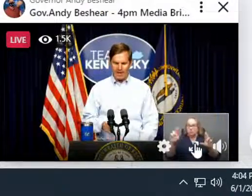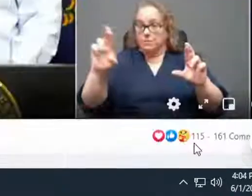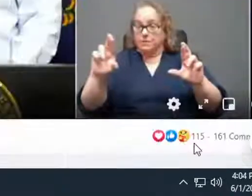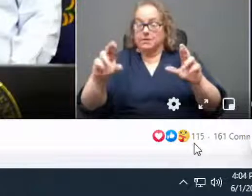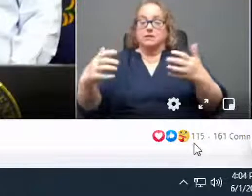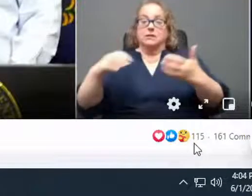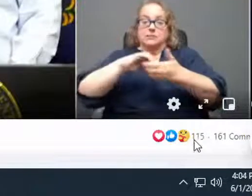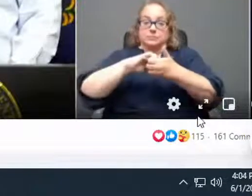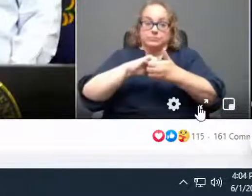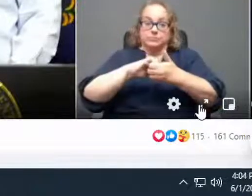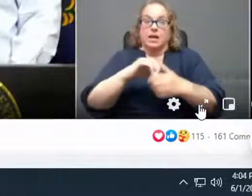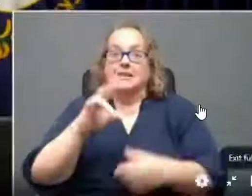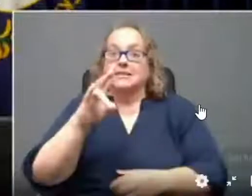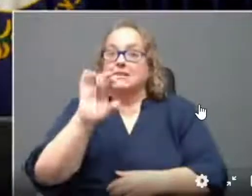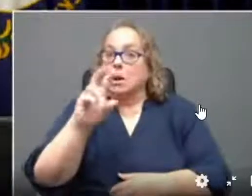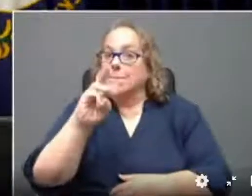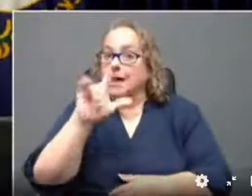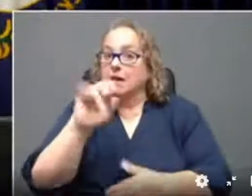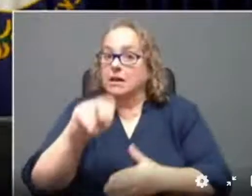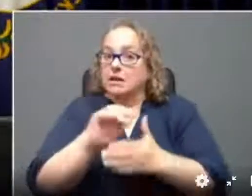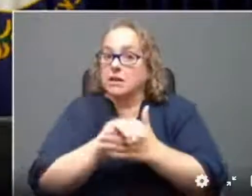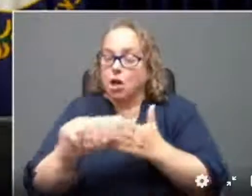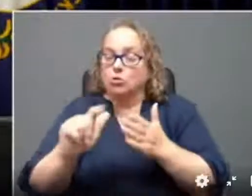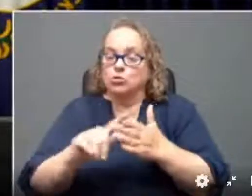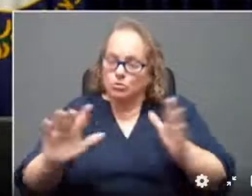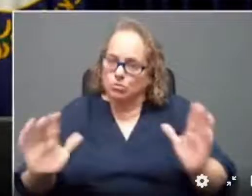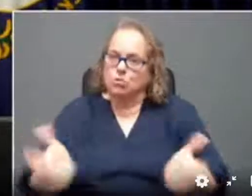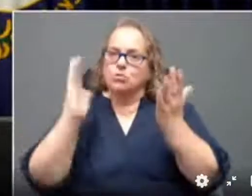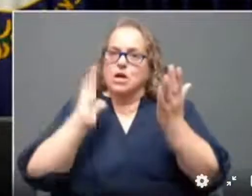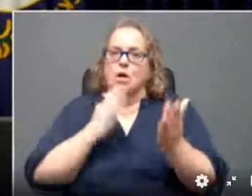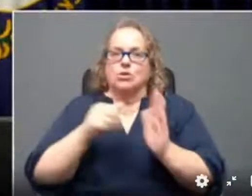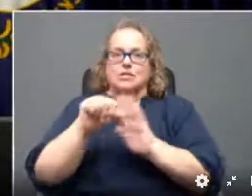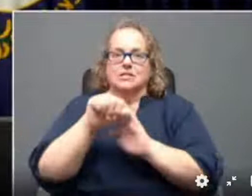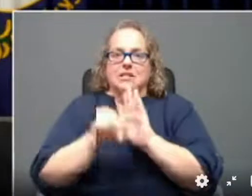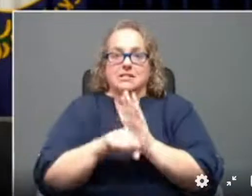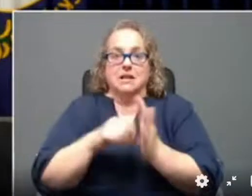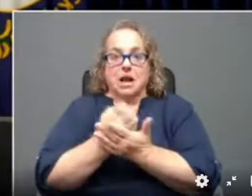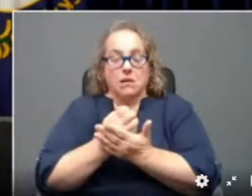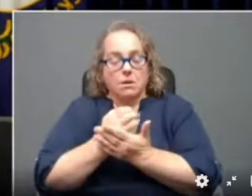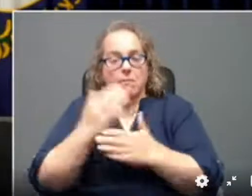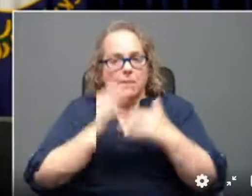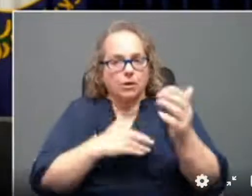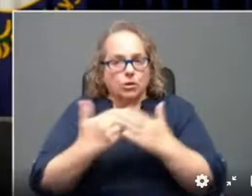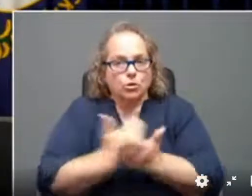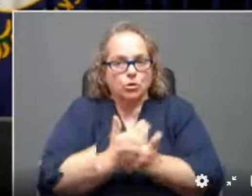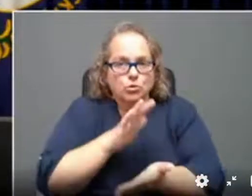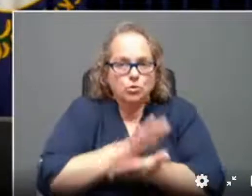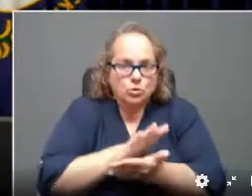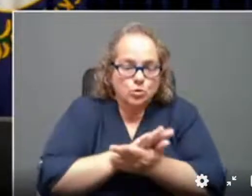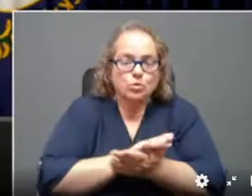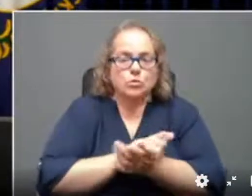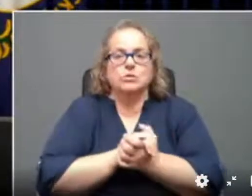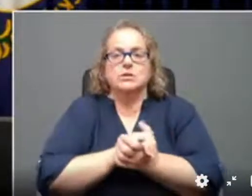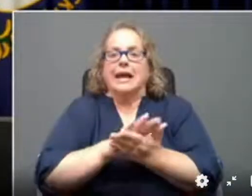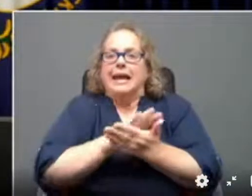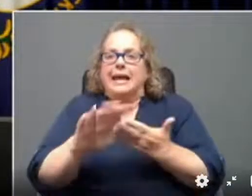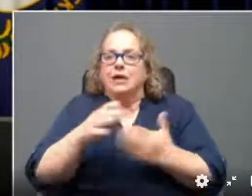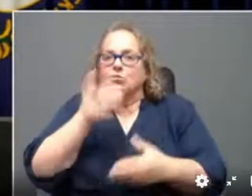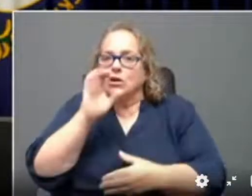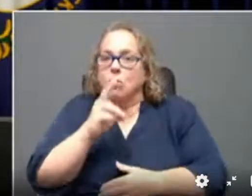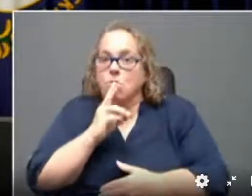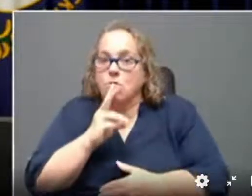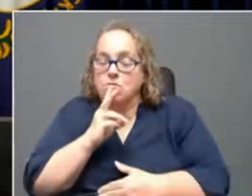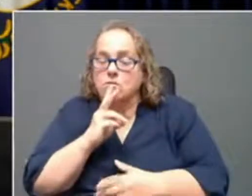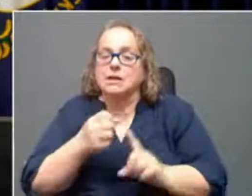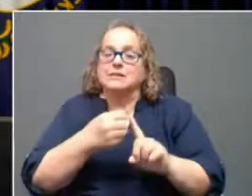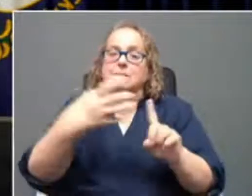Rescue Plan Act to boost our state's economy by building new schools, delivering clean drinking water, and expanding access to broadband to